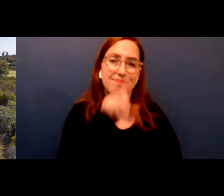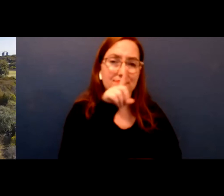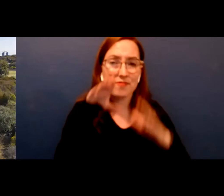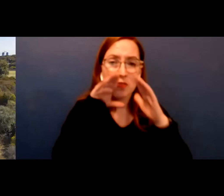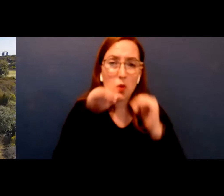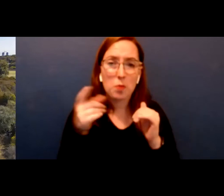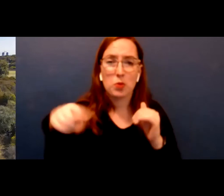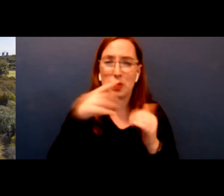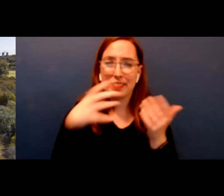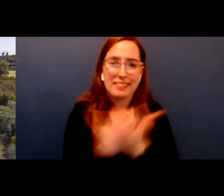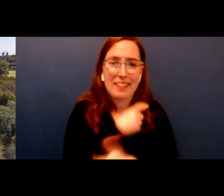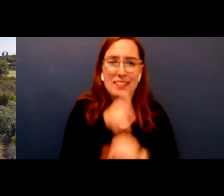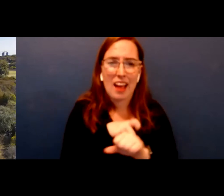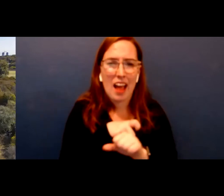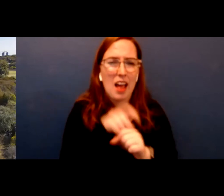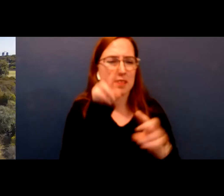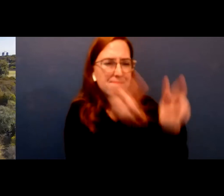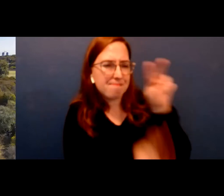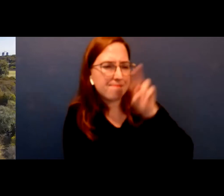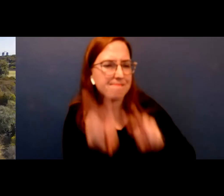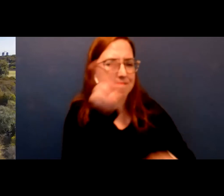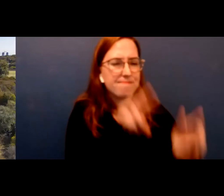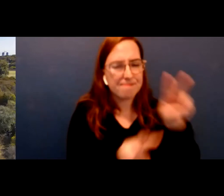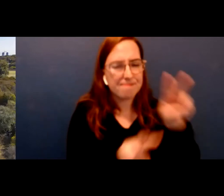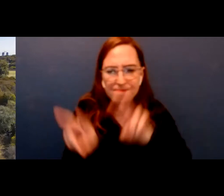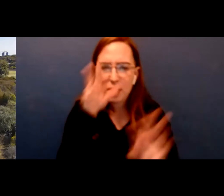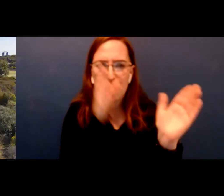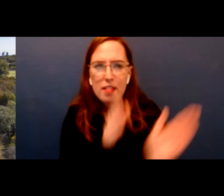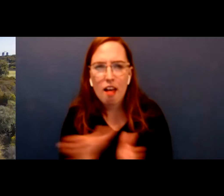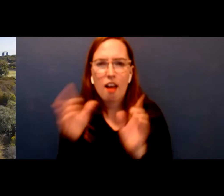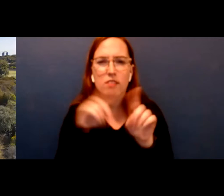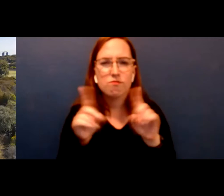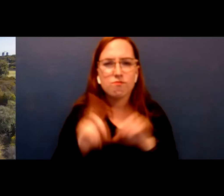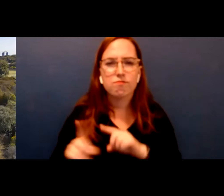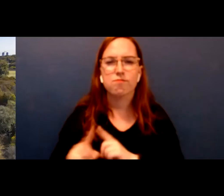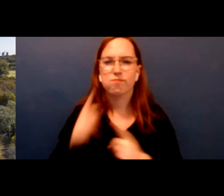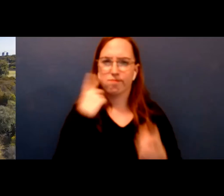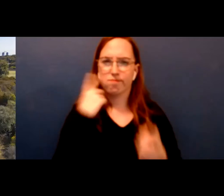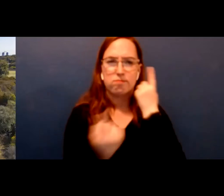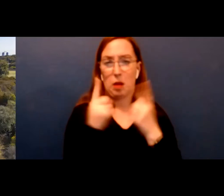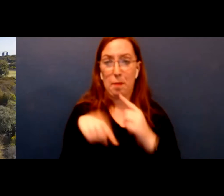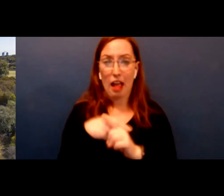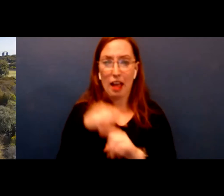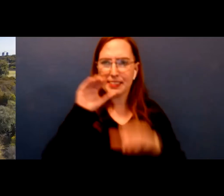time studying the plans and let us know your thoughts and get the word out about the survey.